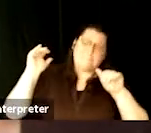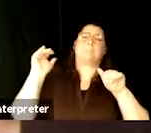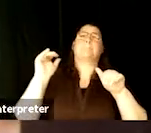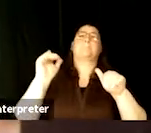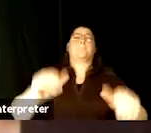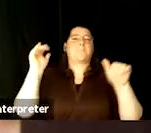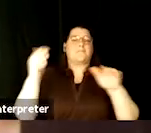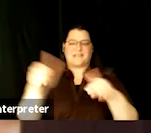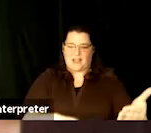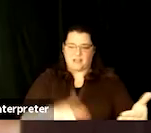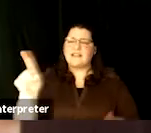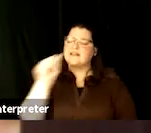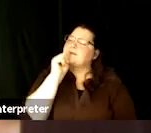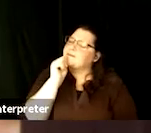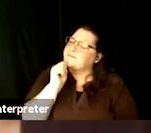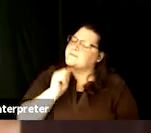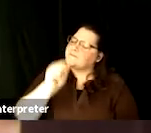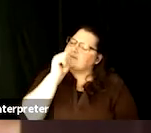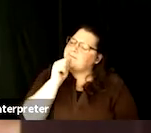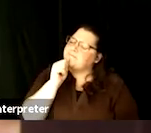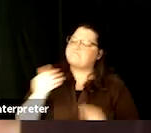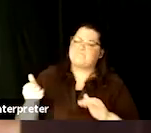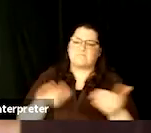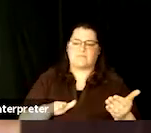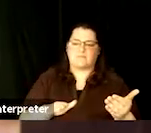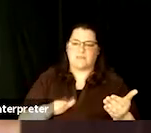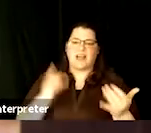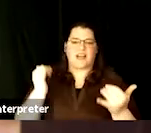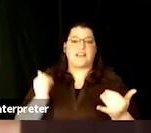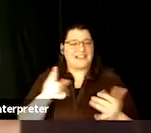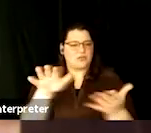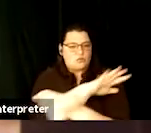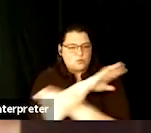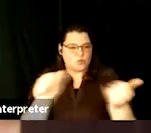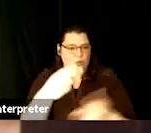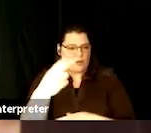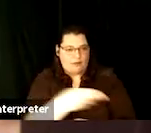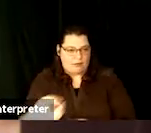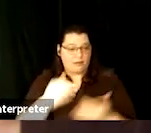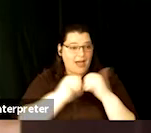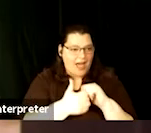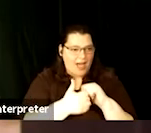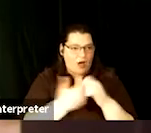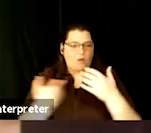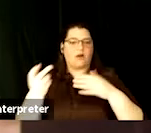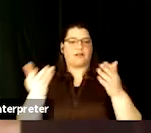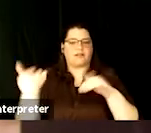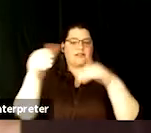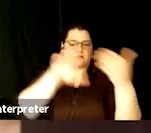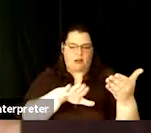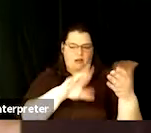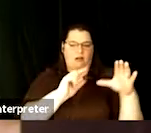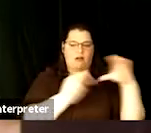He destroyed hell when he descended into it. He put it in an uproar even as it tasted of